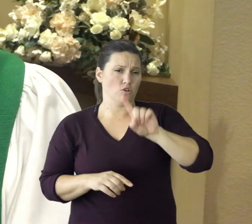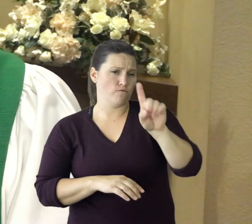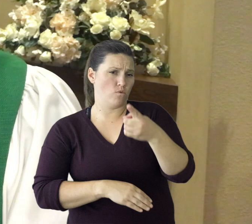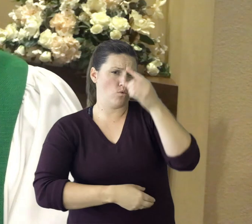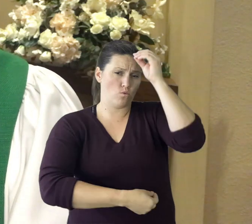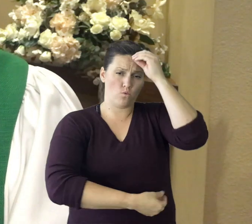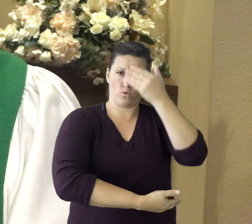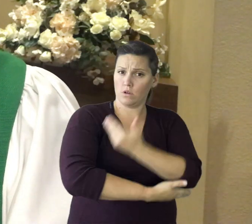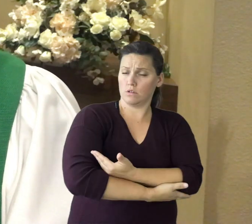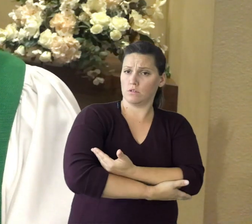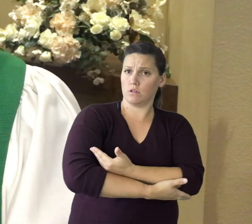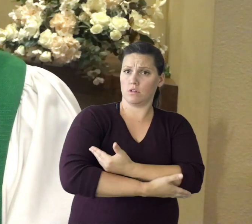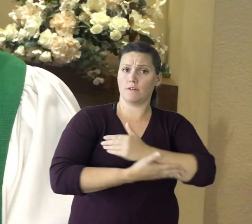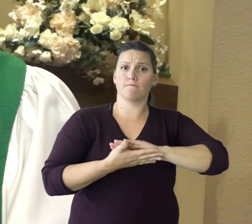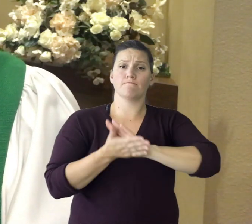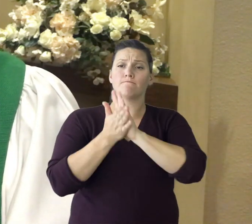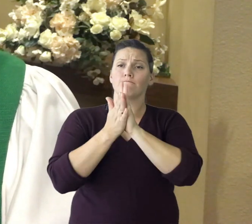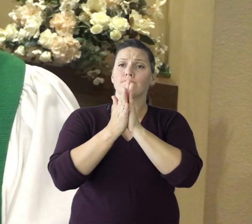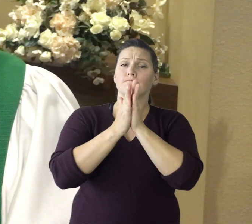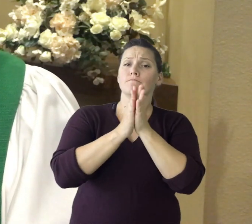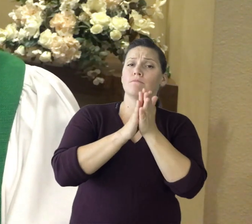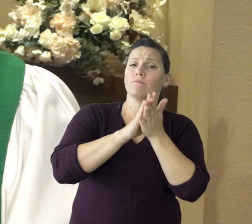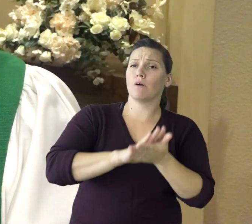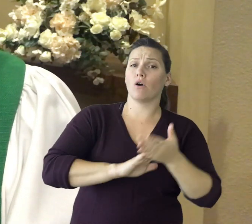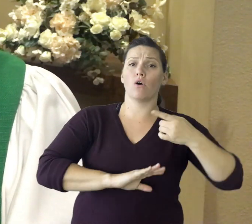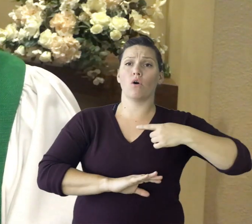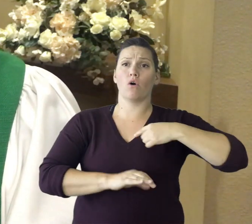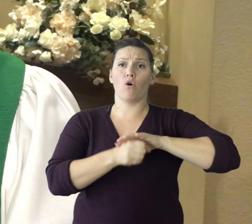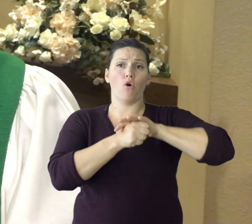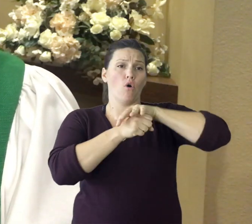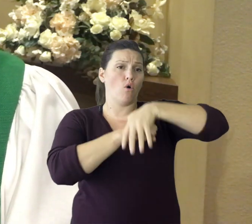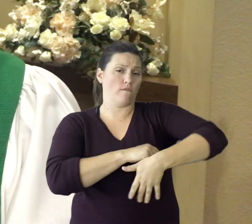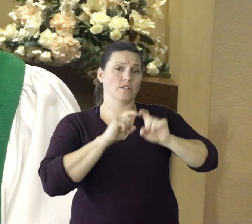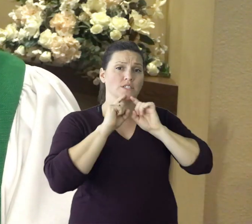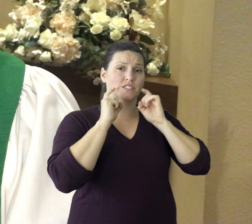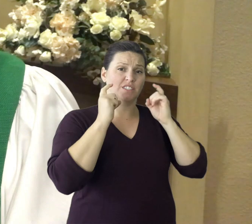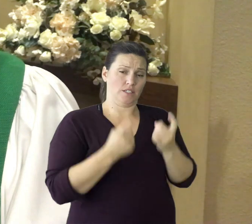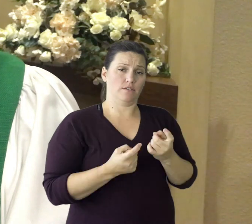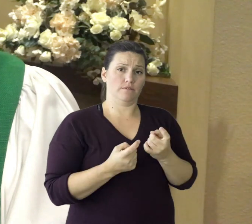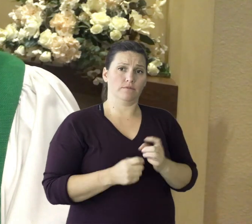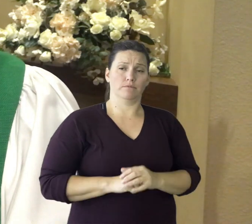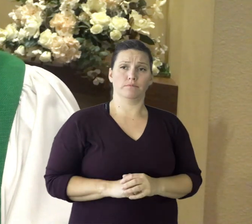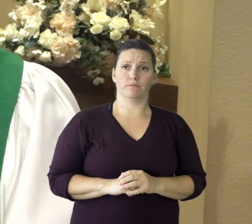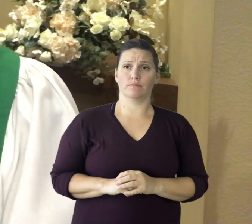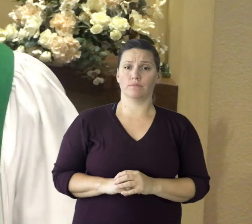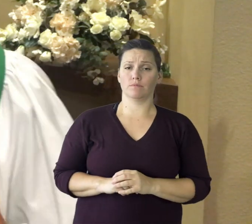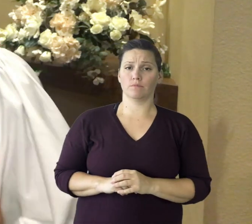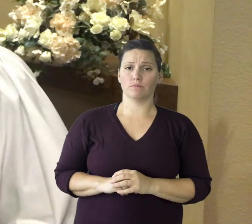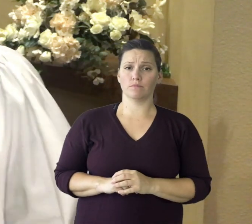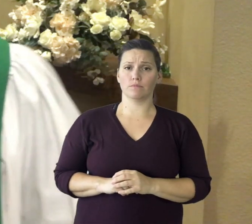sent his only Son to be the propitiation for our sins.